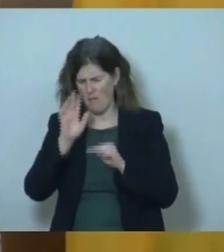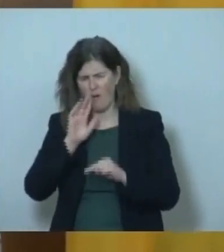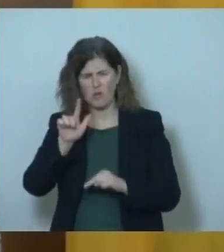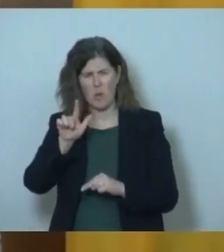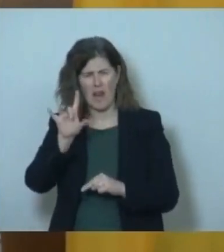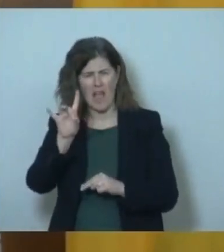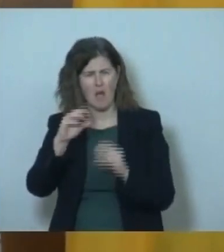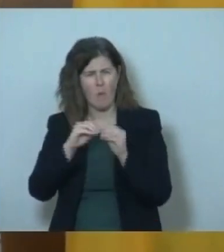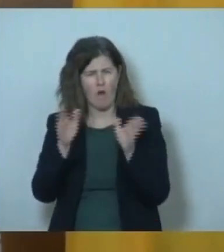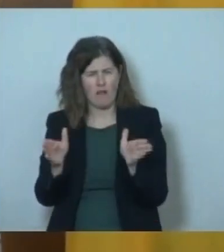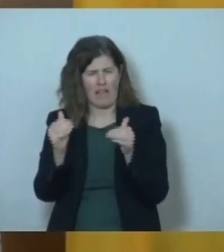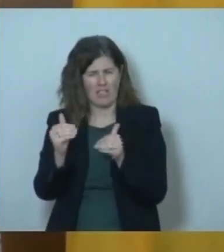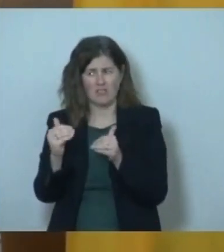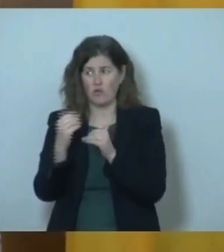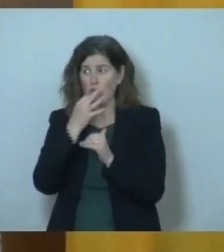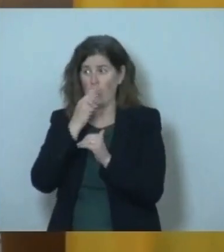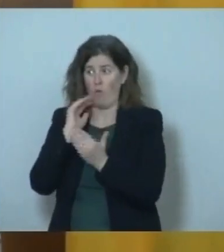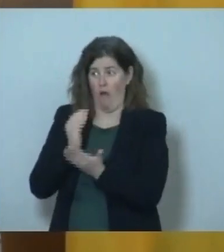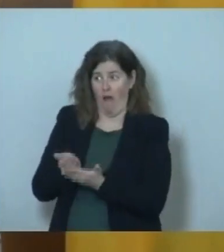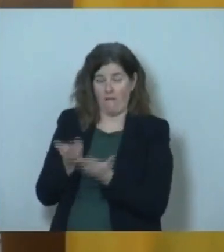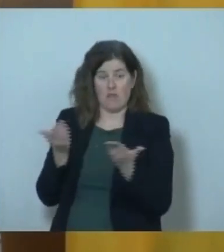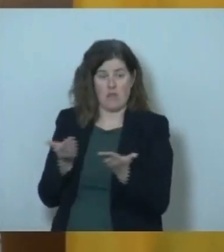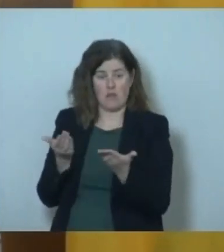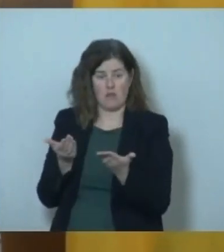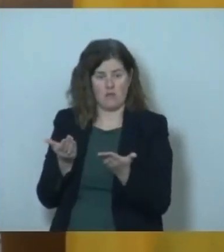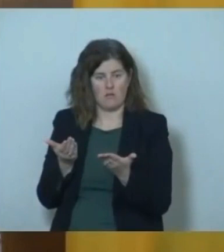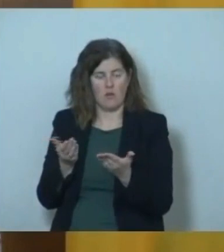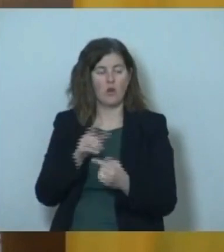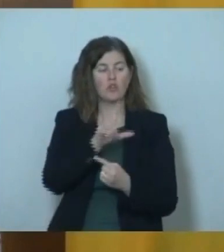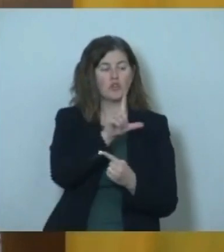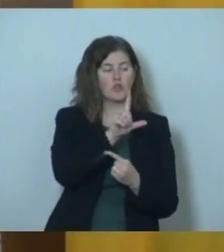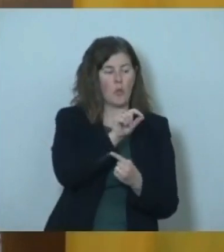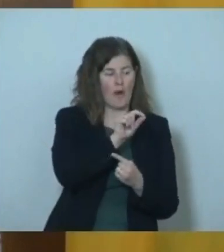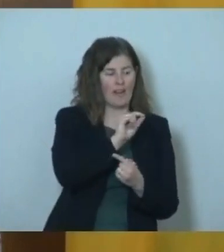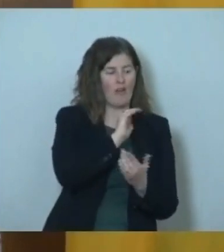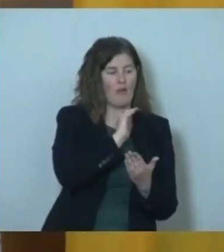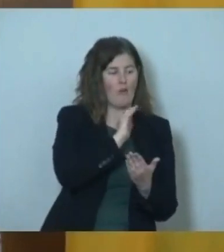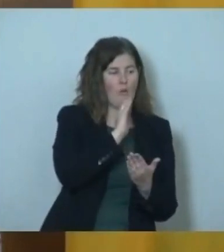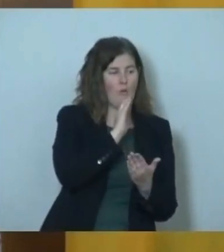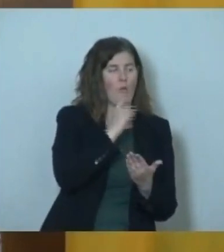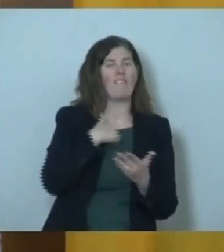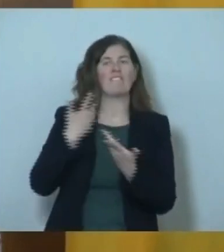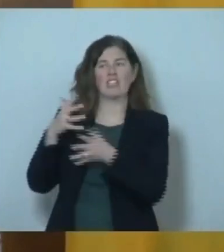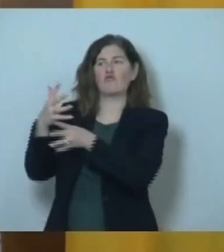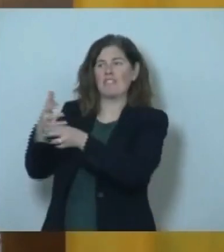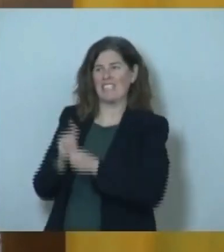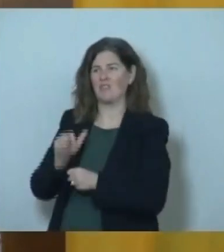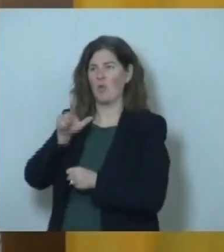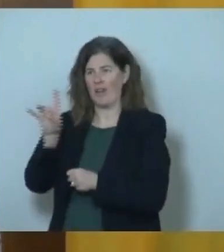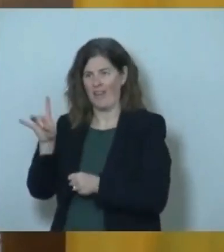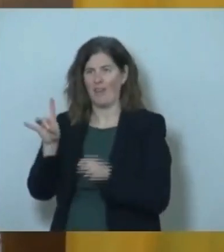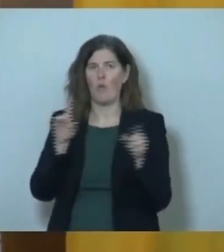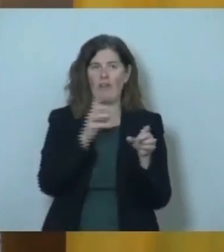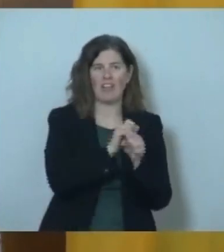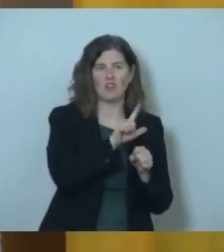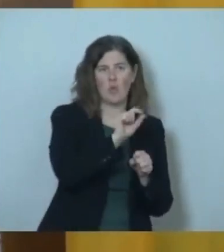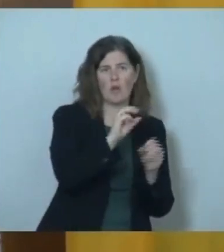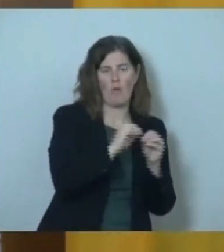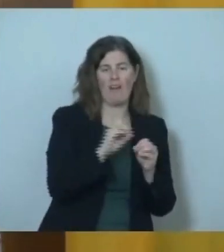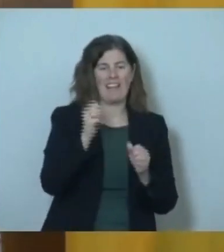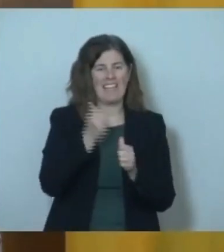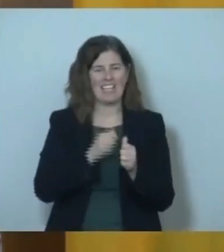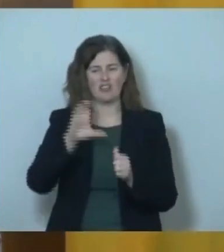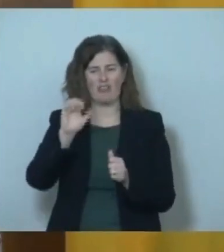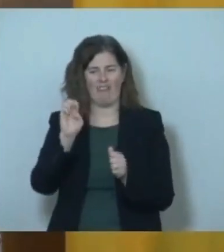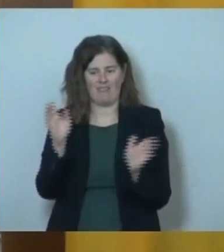28 more cases is on its way. 20 cases is on its way. We've received 28 cases. Each case serves